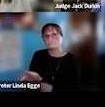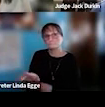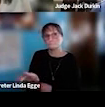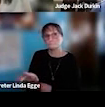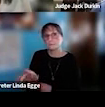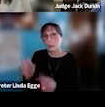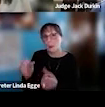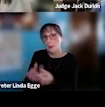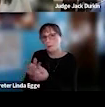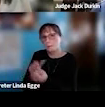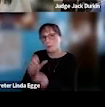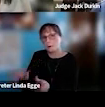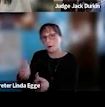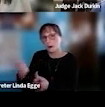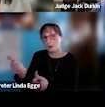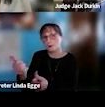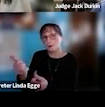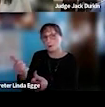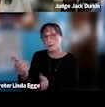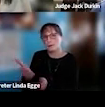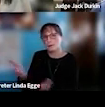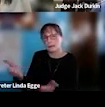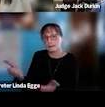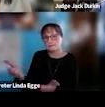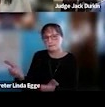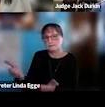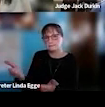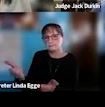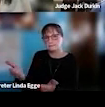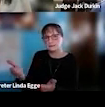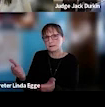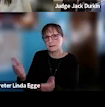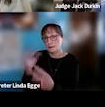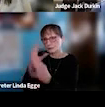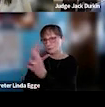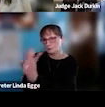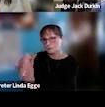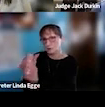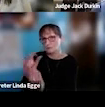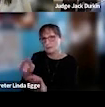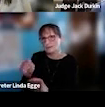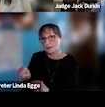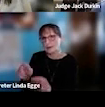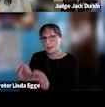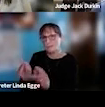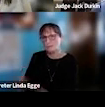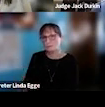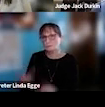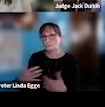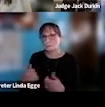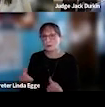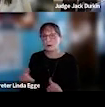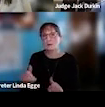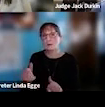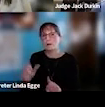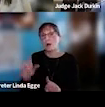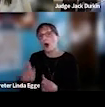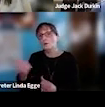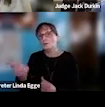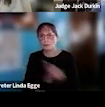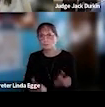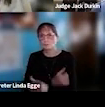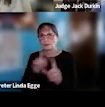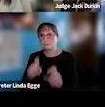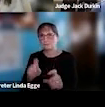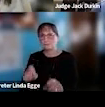promoting other measures to, you know, track that person's recovery besides drug testing? You know, what